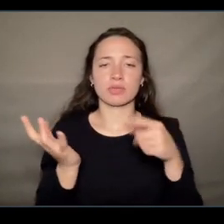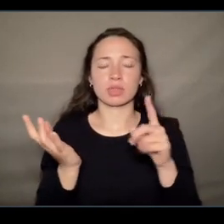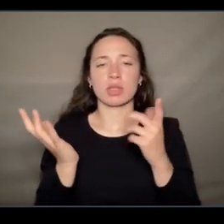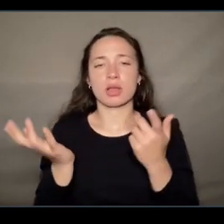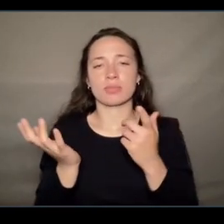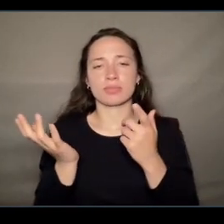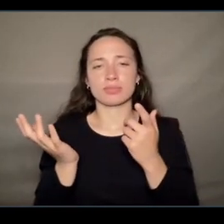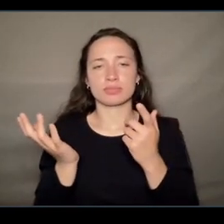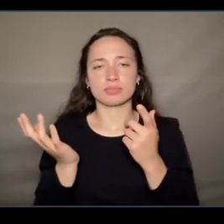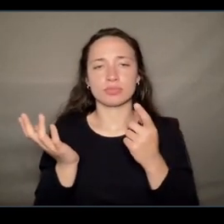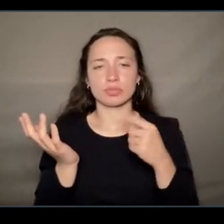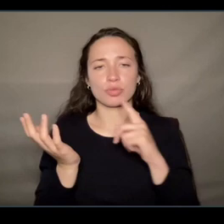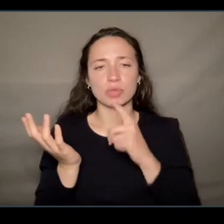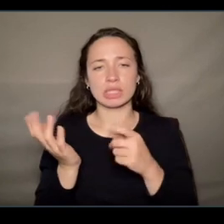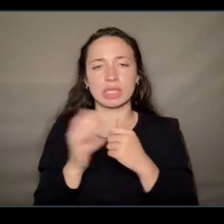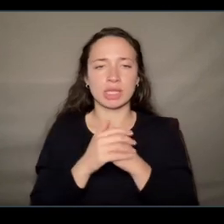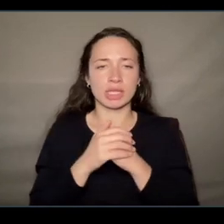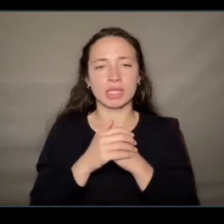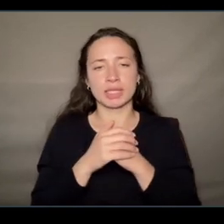I mean, many of